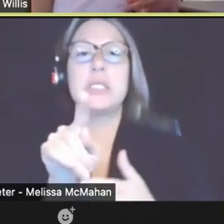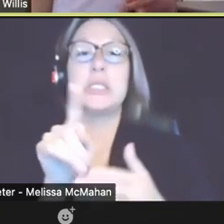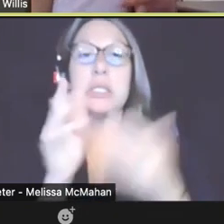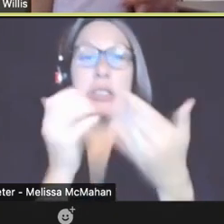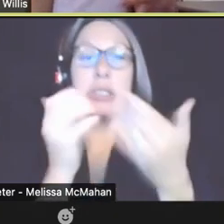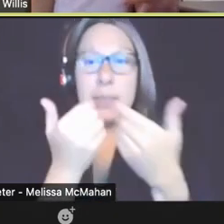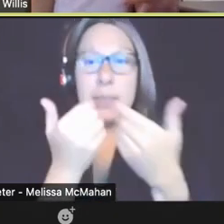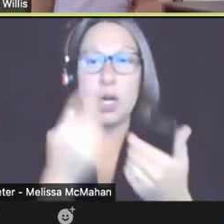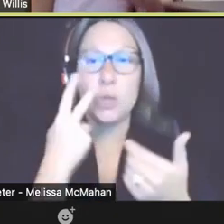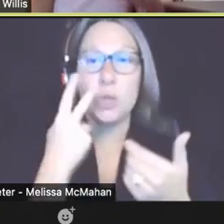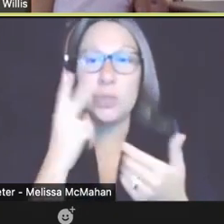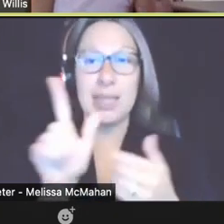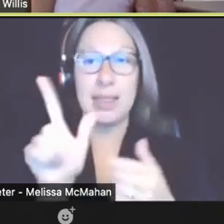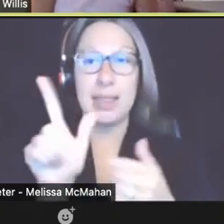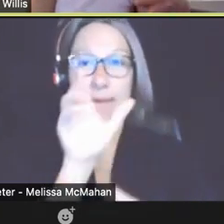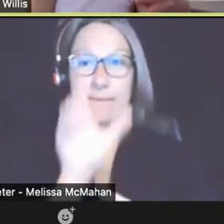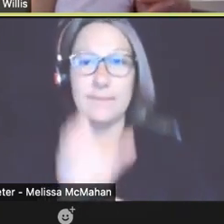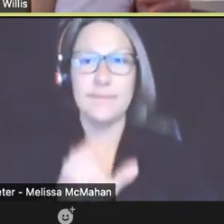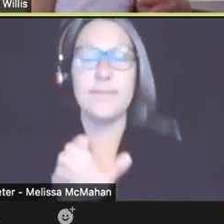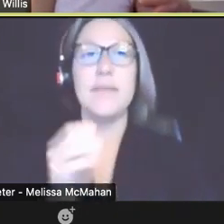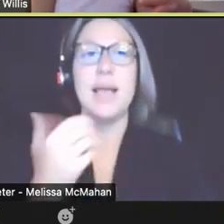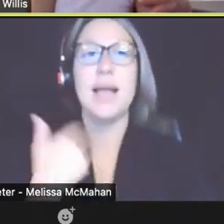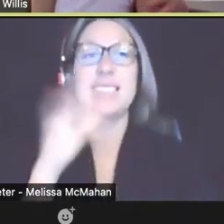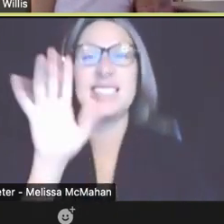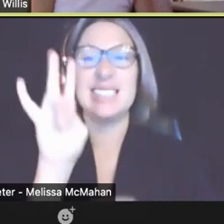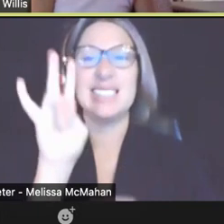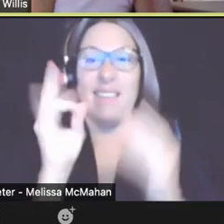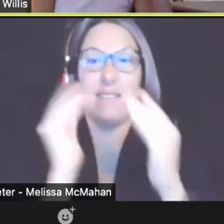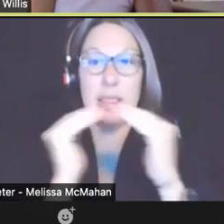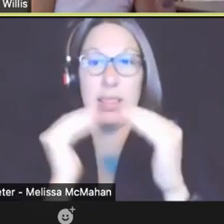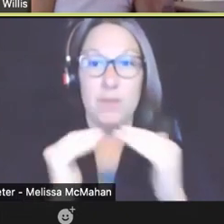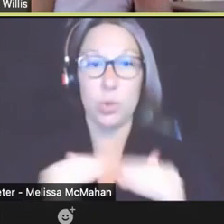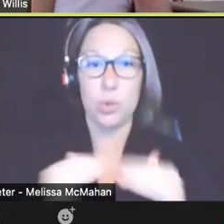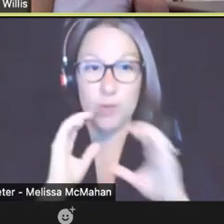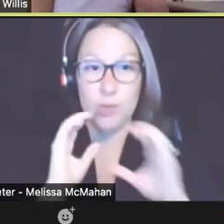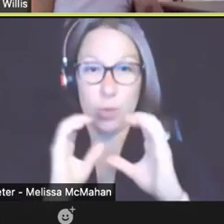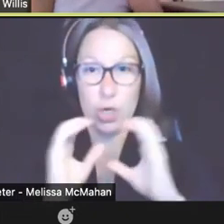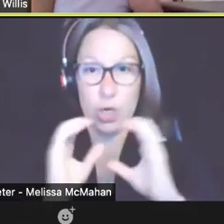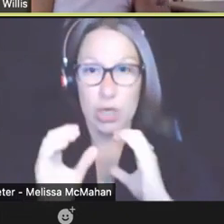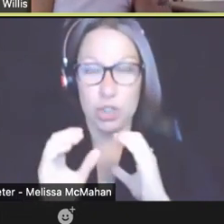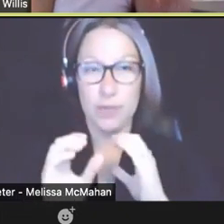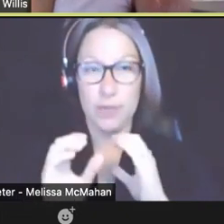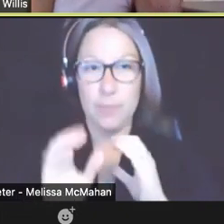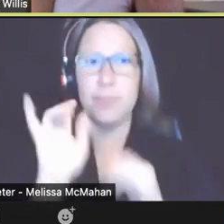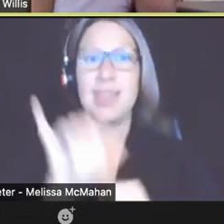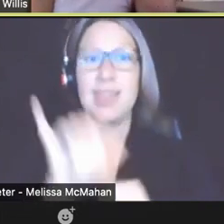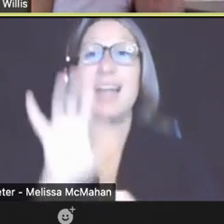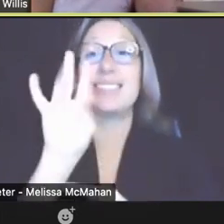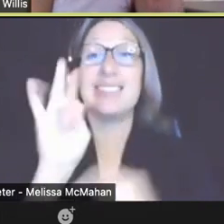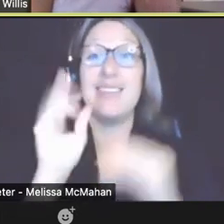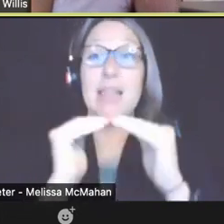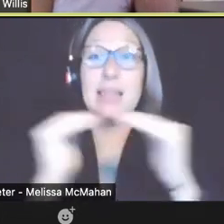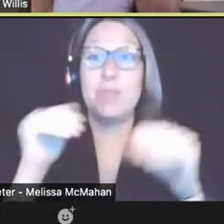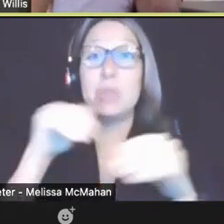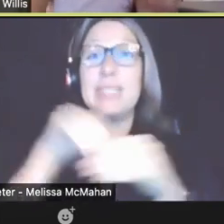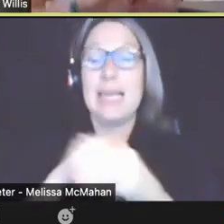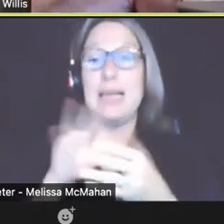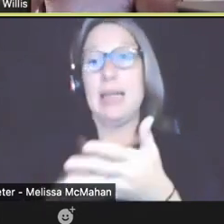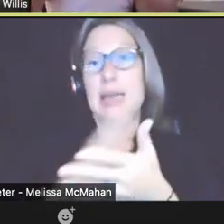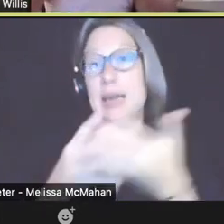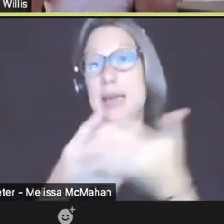see on the left of the chart, there are 7 levels of communication, and those are the 7 levels that are outlined in the communication